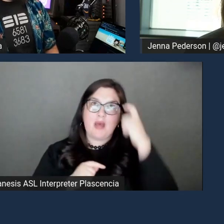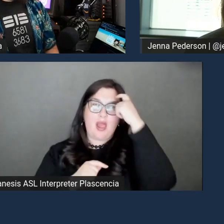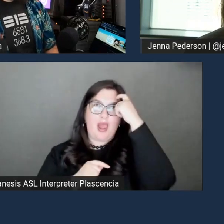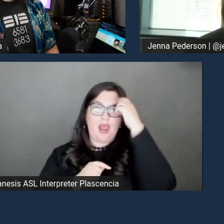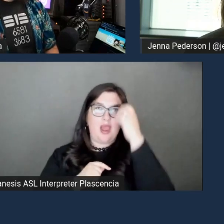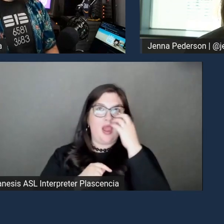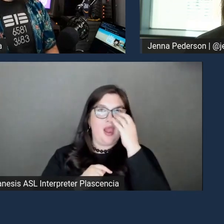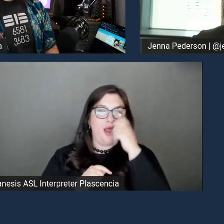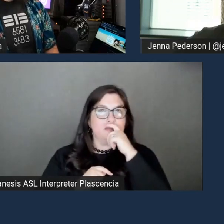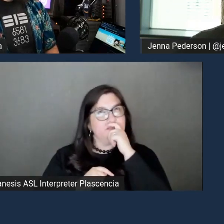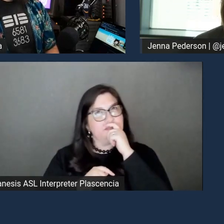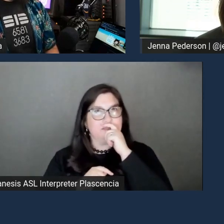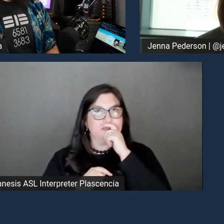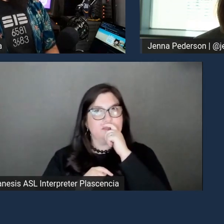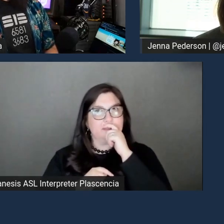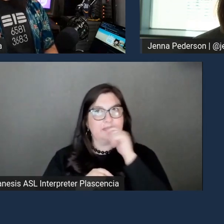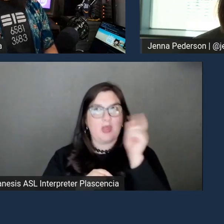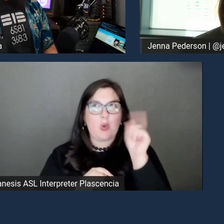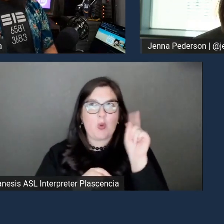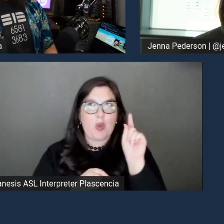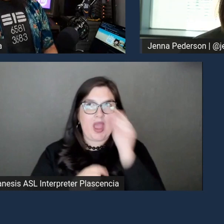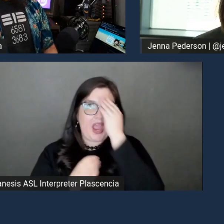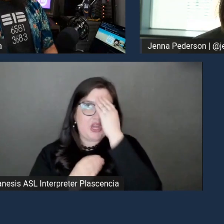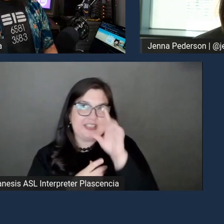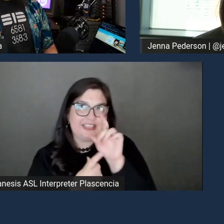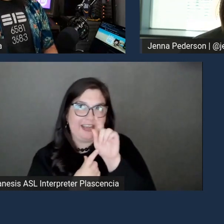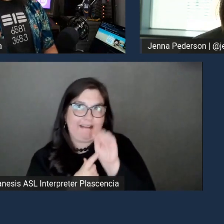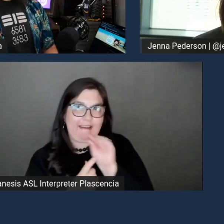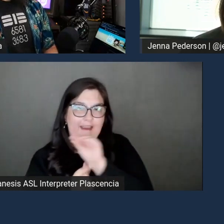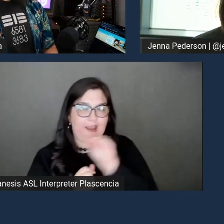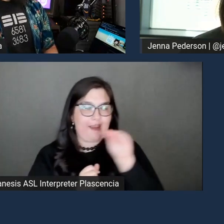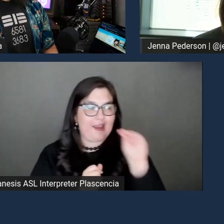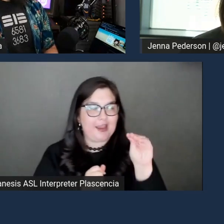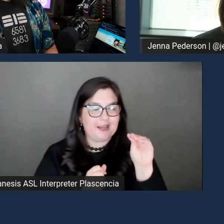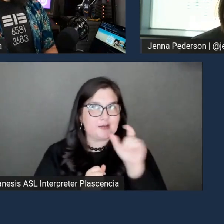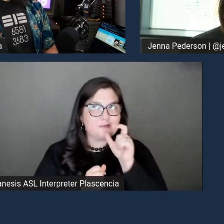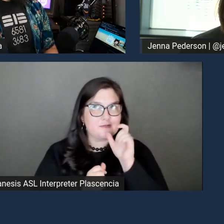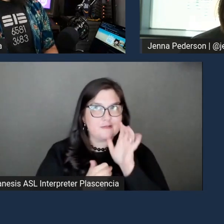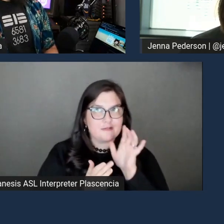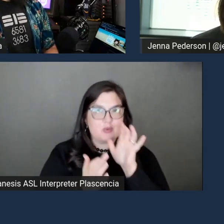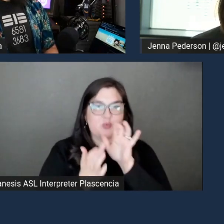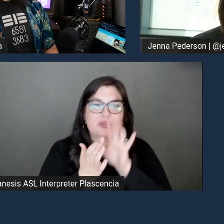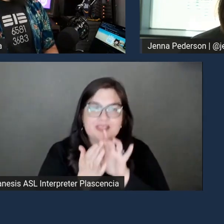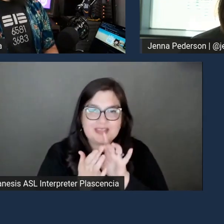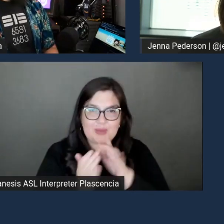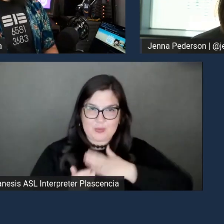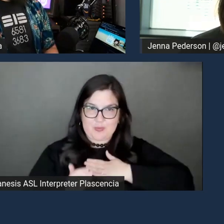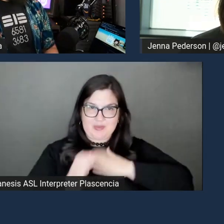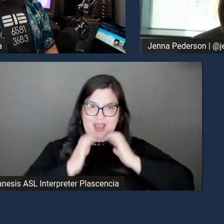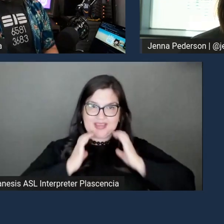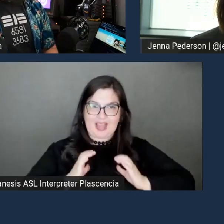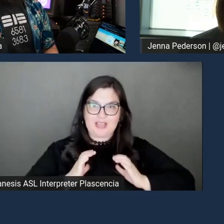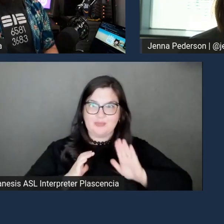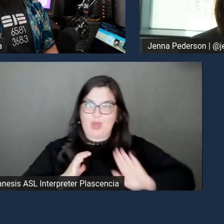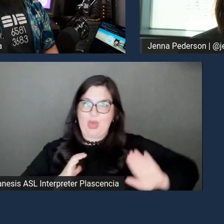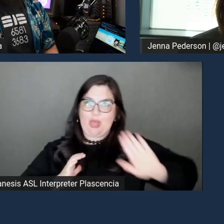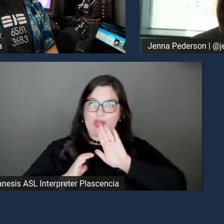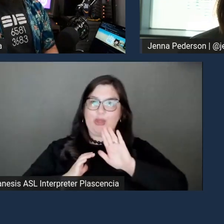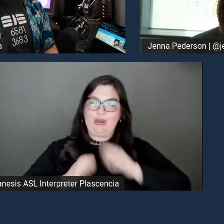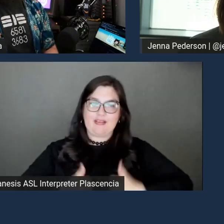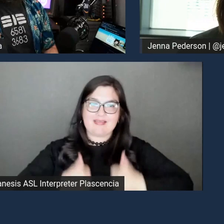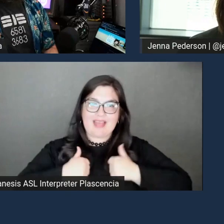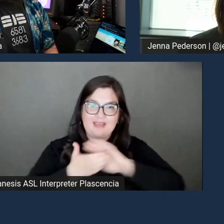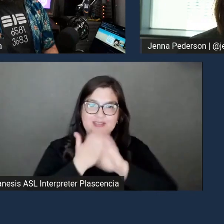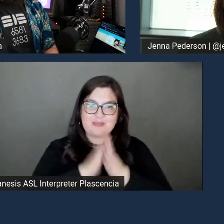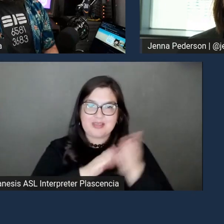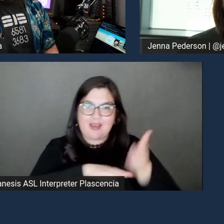wow, well, now where can I put my data, and where can I now reach out to my customers, right, and make their lives better. We've spoke to a number